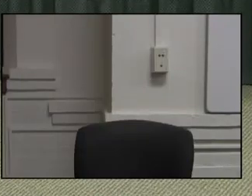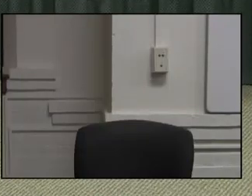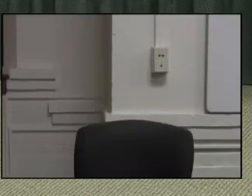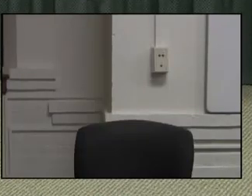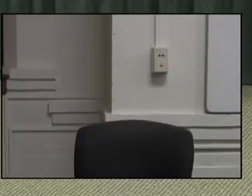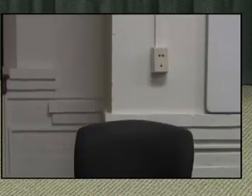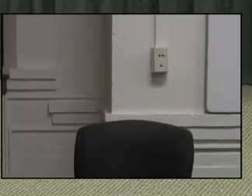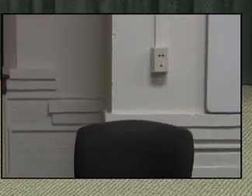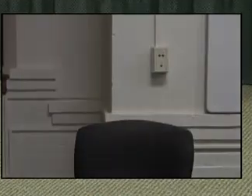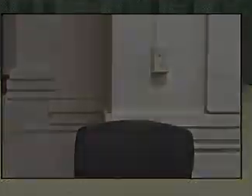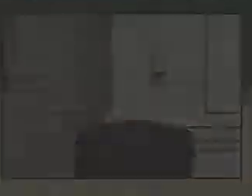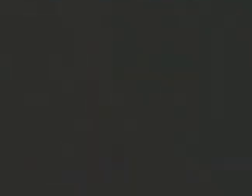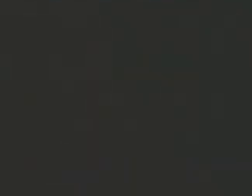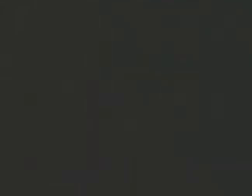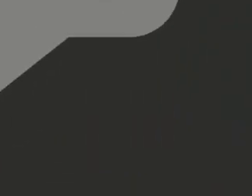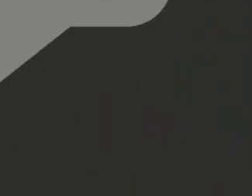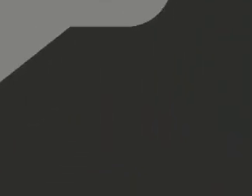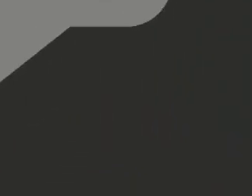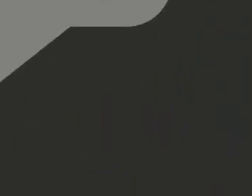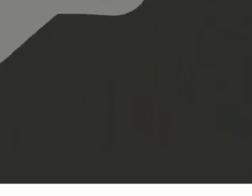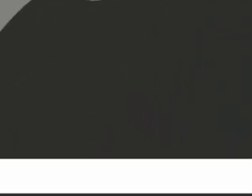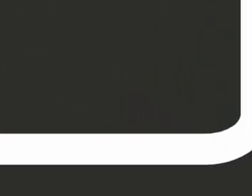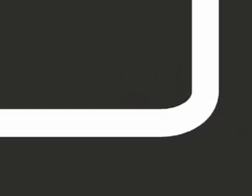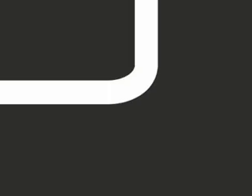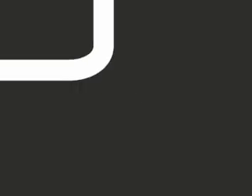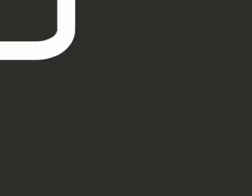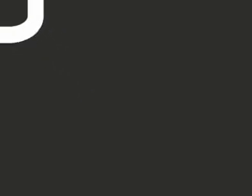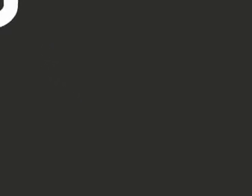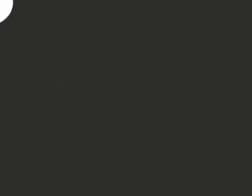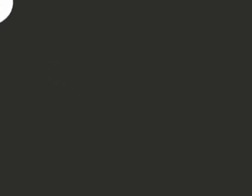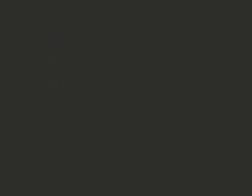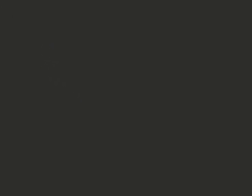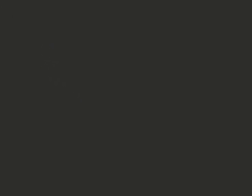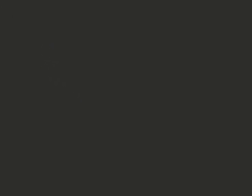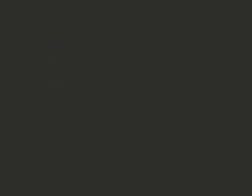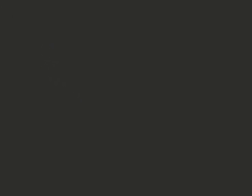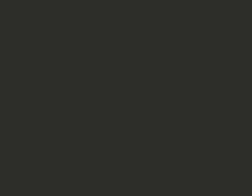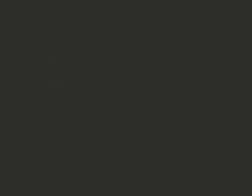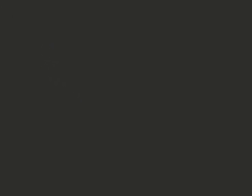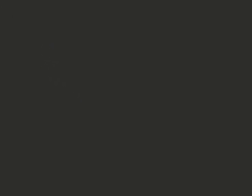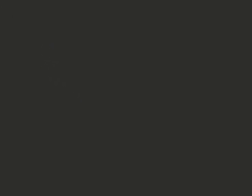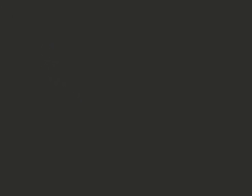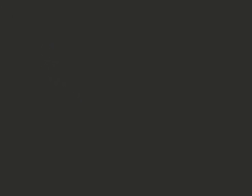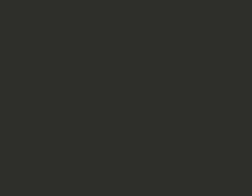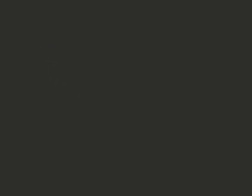like there's one signature. See, Jan, if you see whistleblower last time that I don't know.